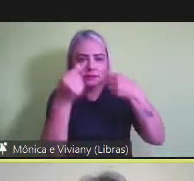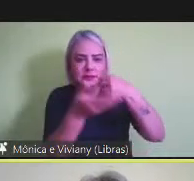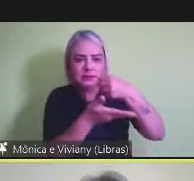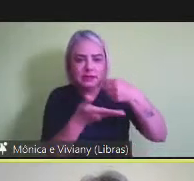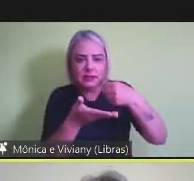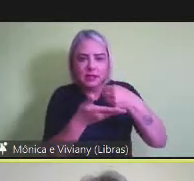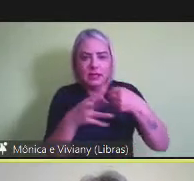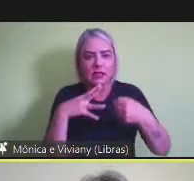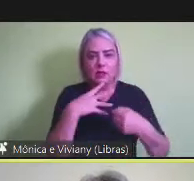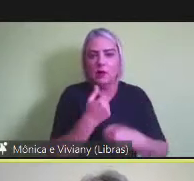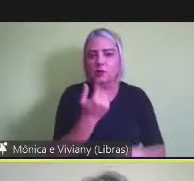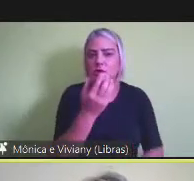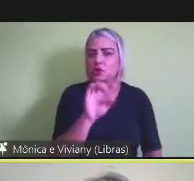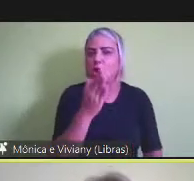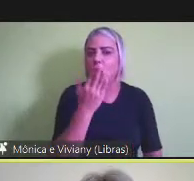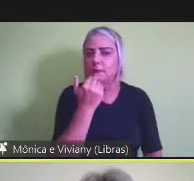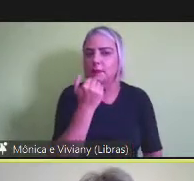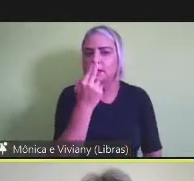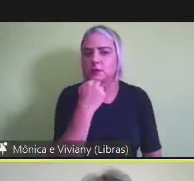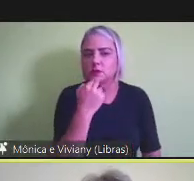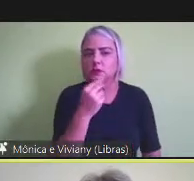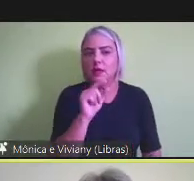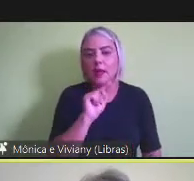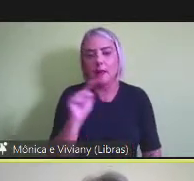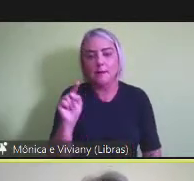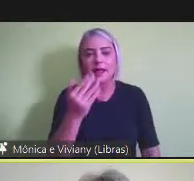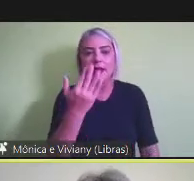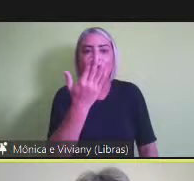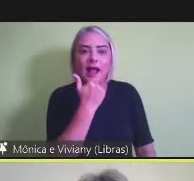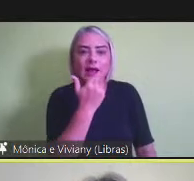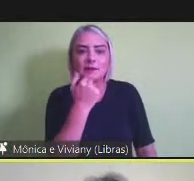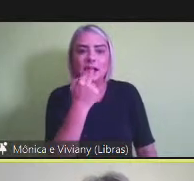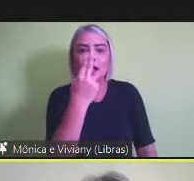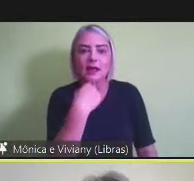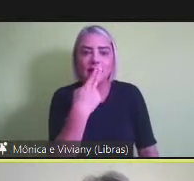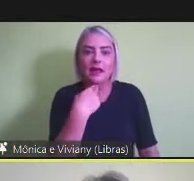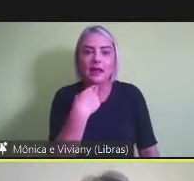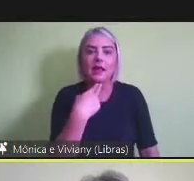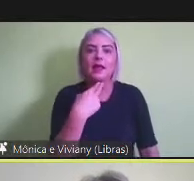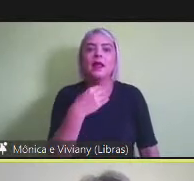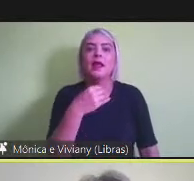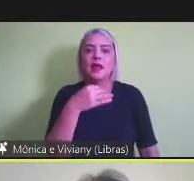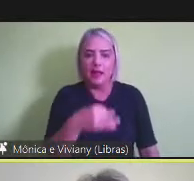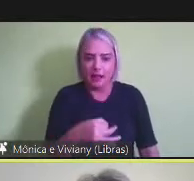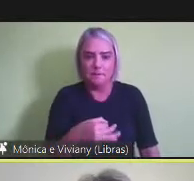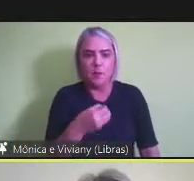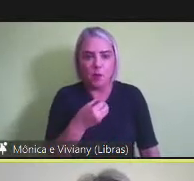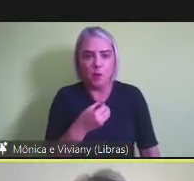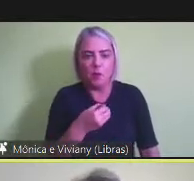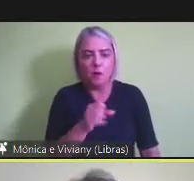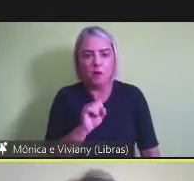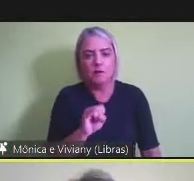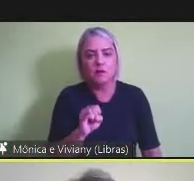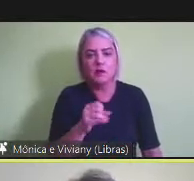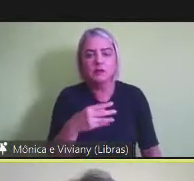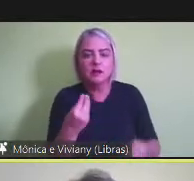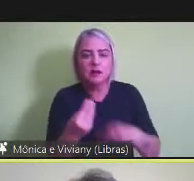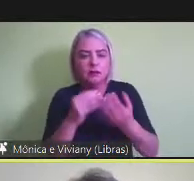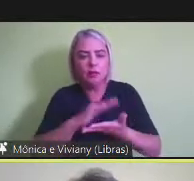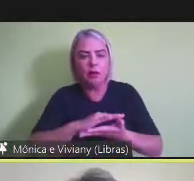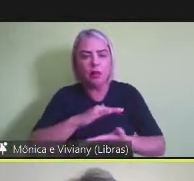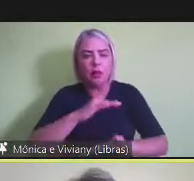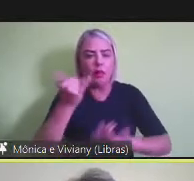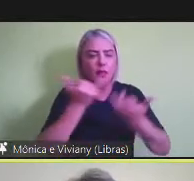the universe of primary health care that is not just restricted to nutrition and food, but it's